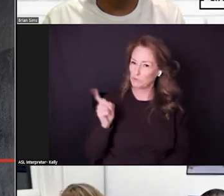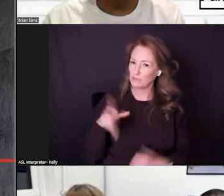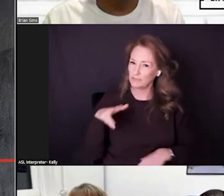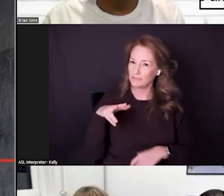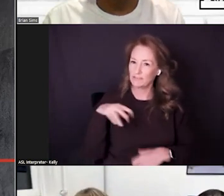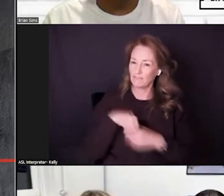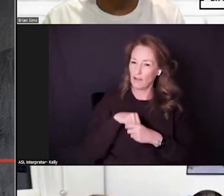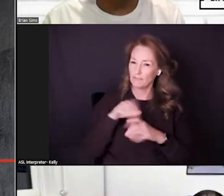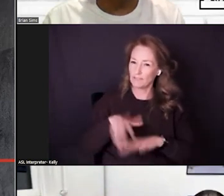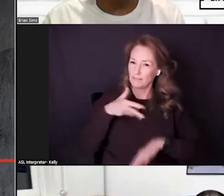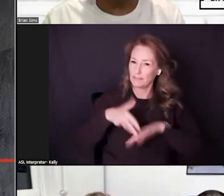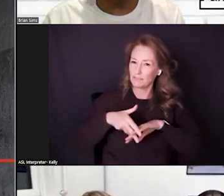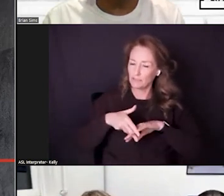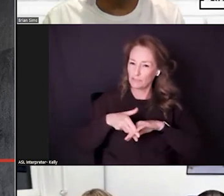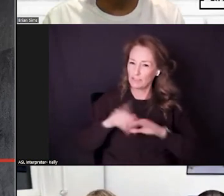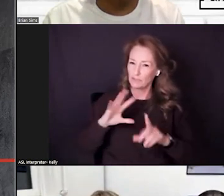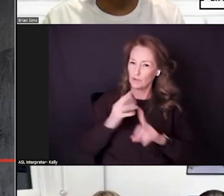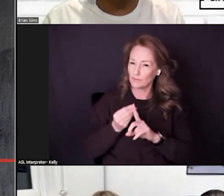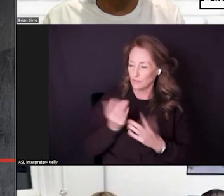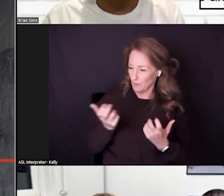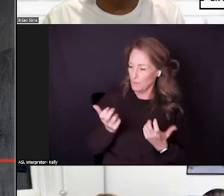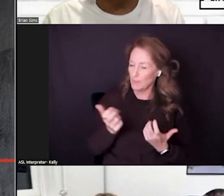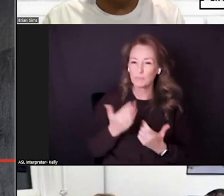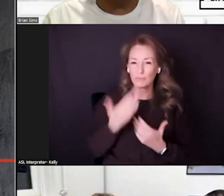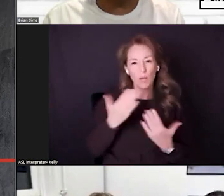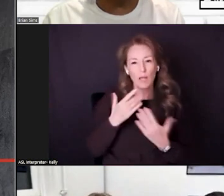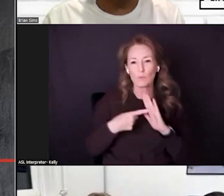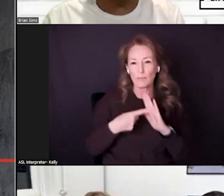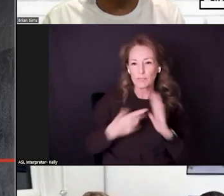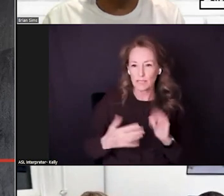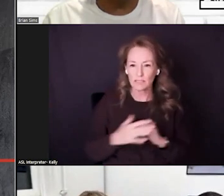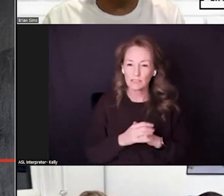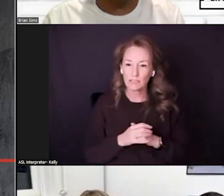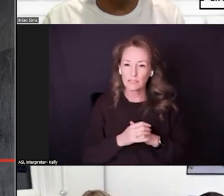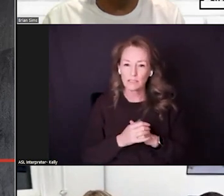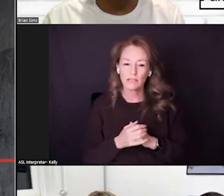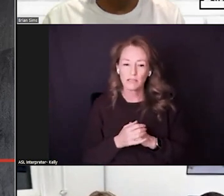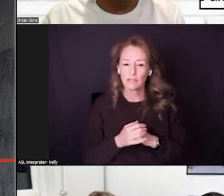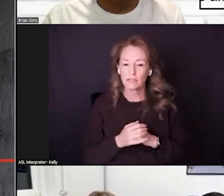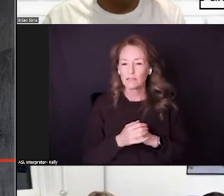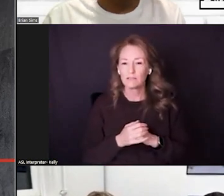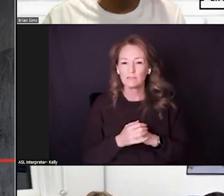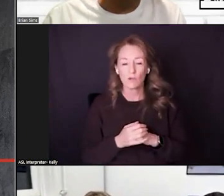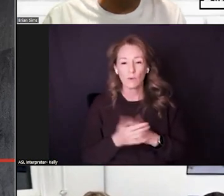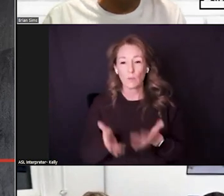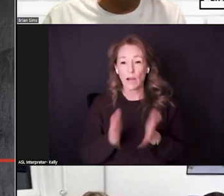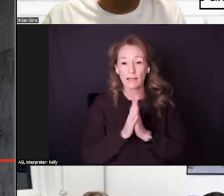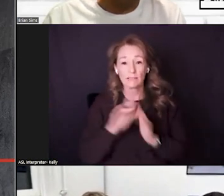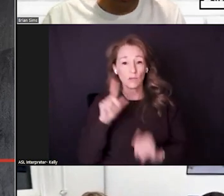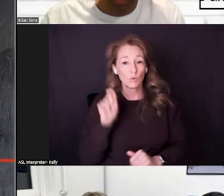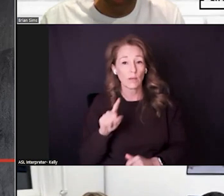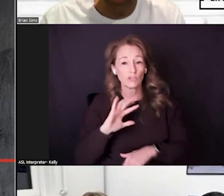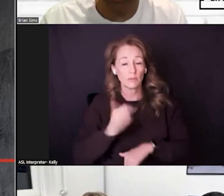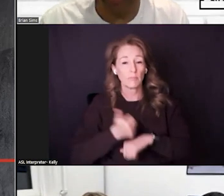Okay. And it's very nice to meet you, sir. Yeah. We were just asking the question here based on